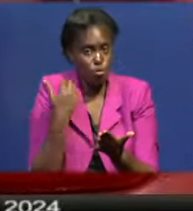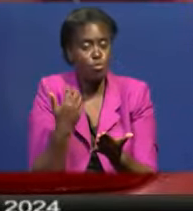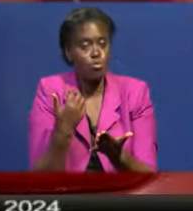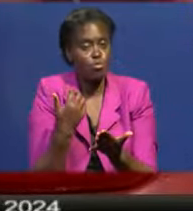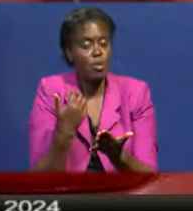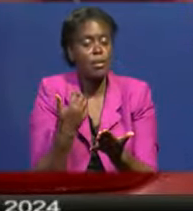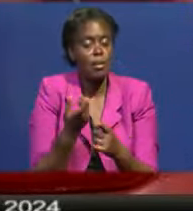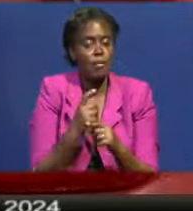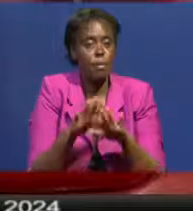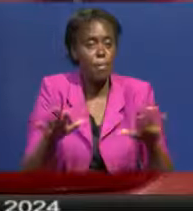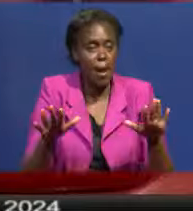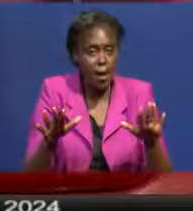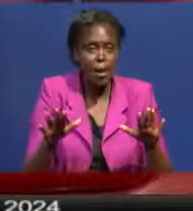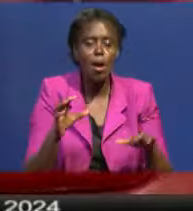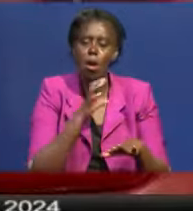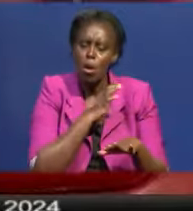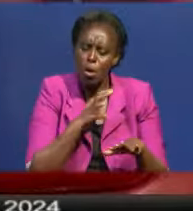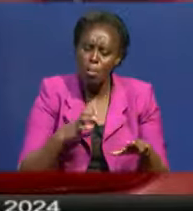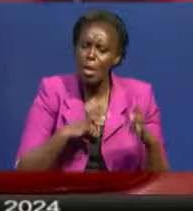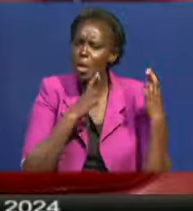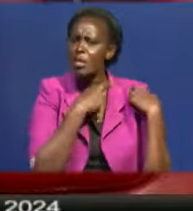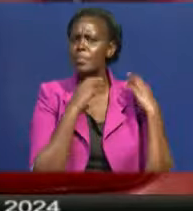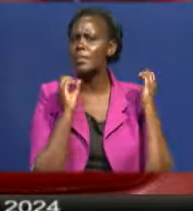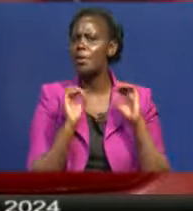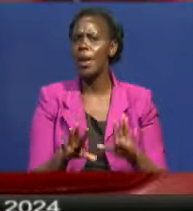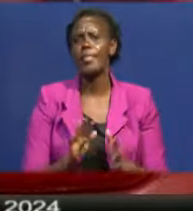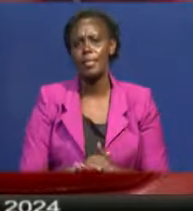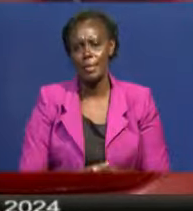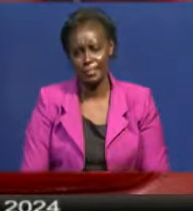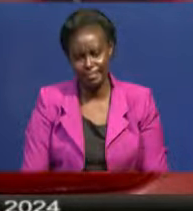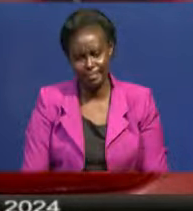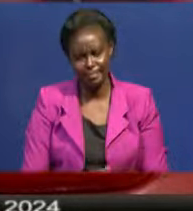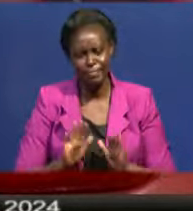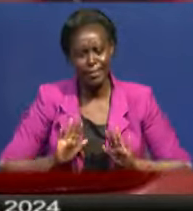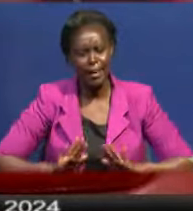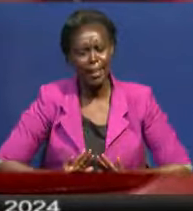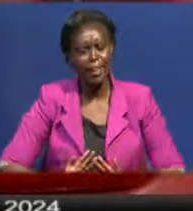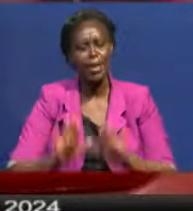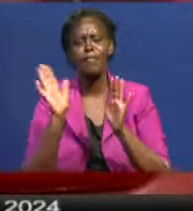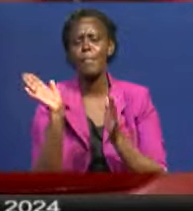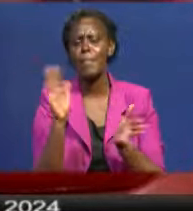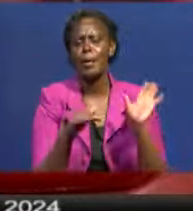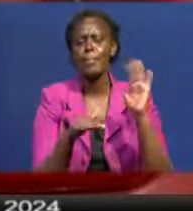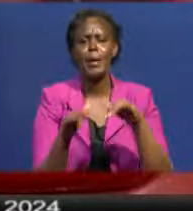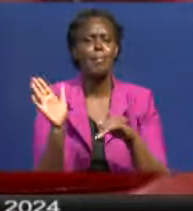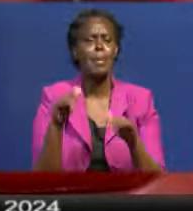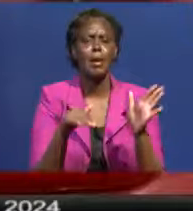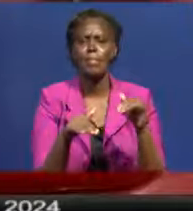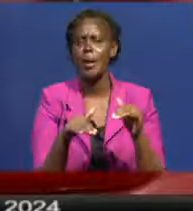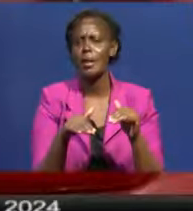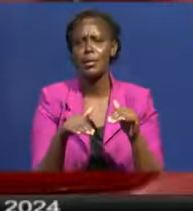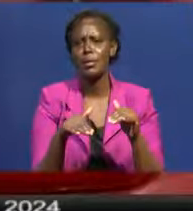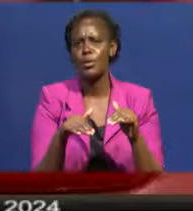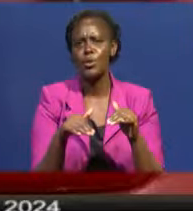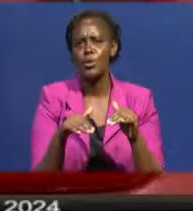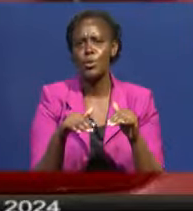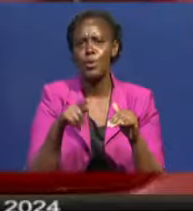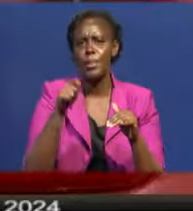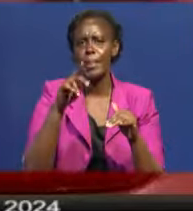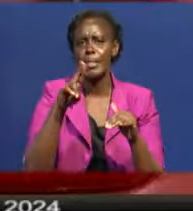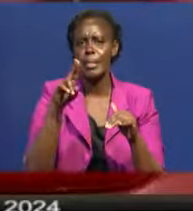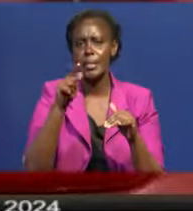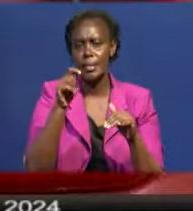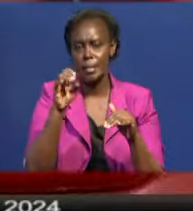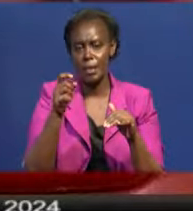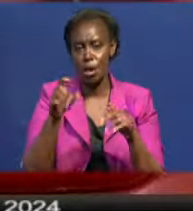the committee was irresponsible by leaving it back to the vultures who are the Pest Products Control